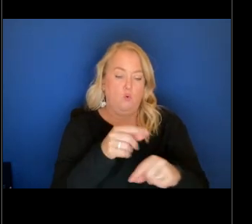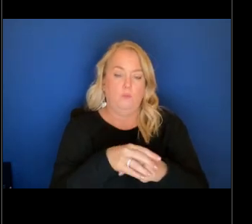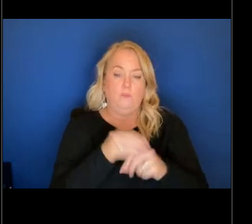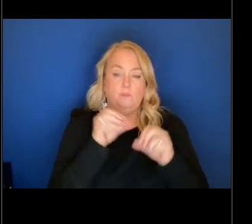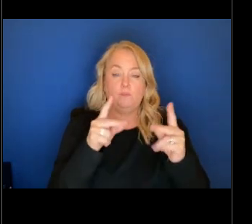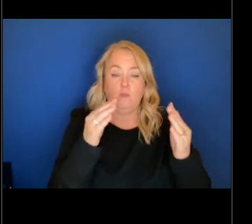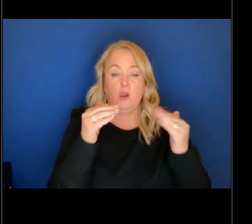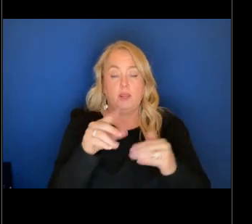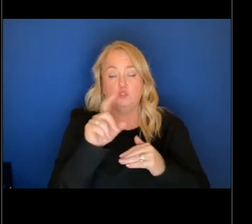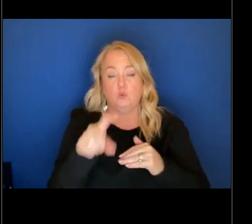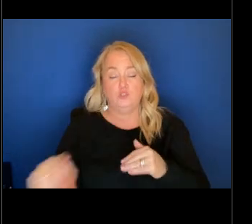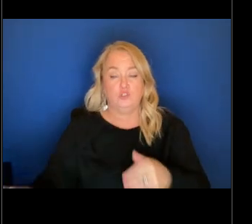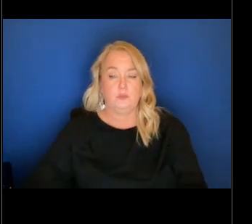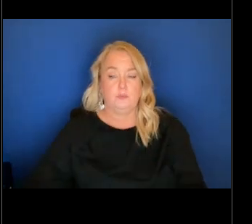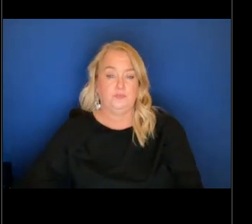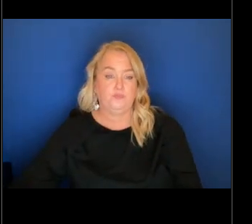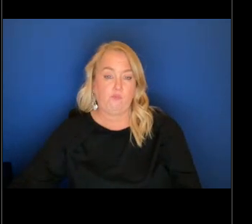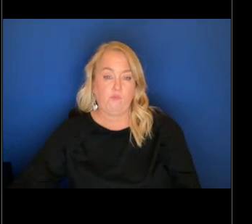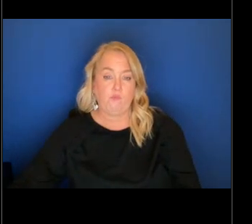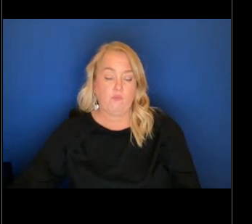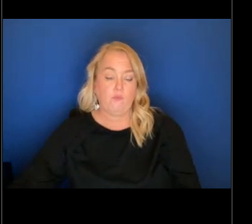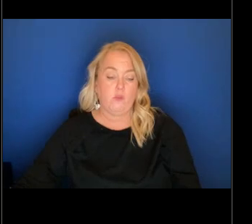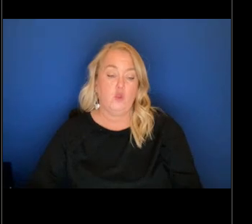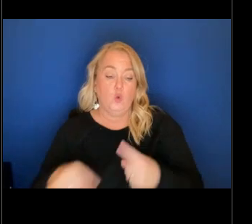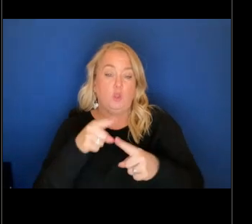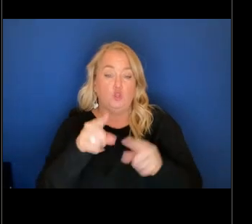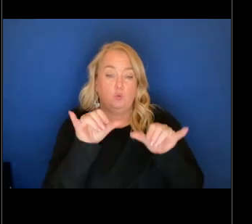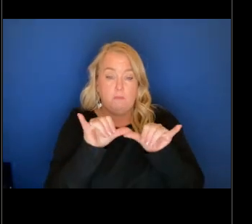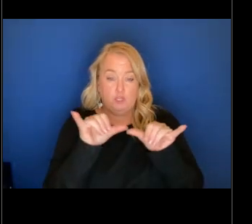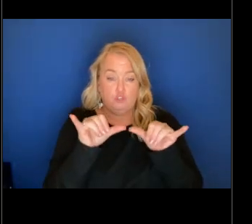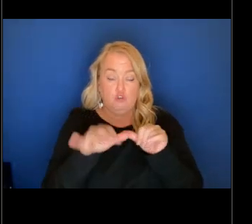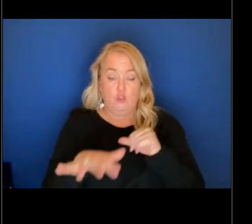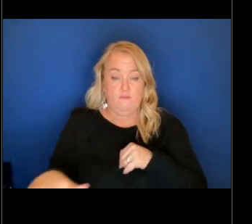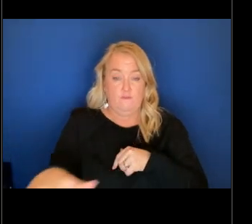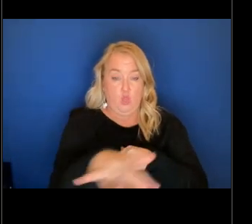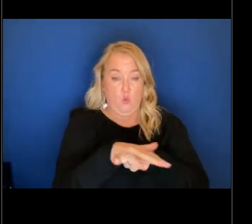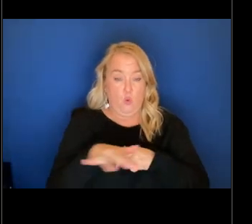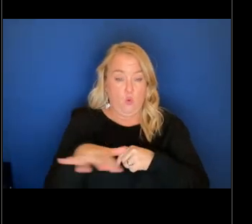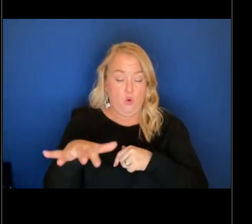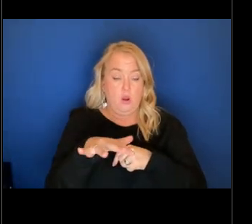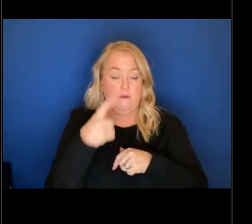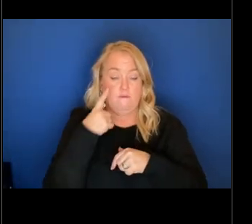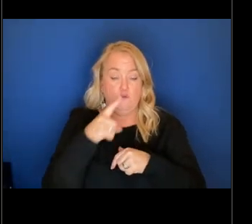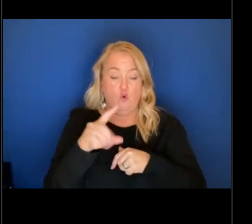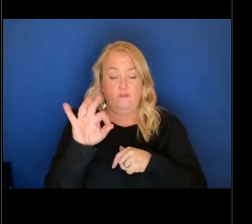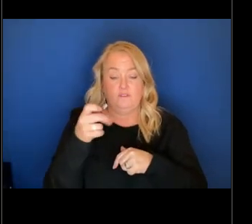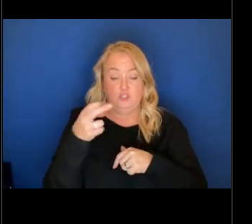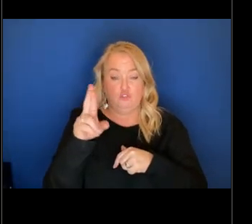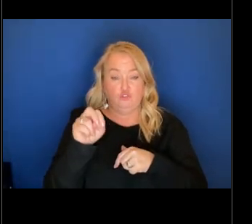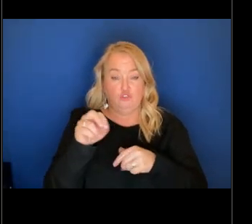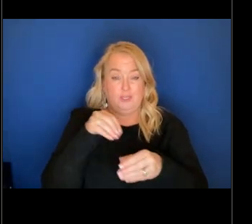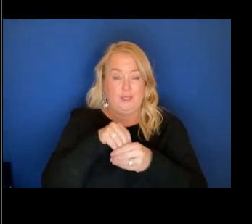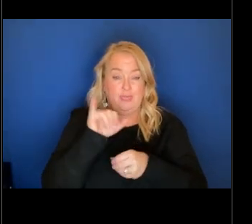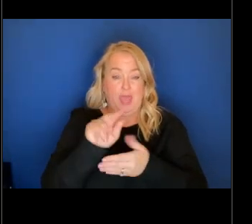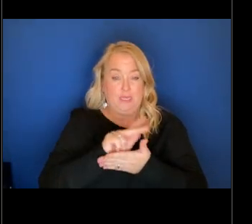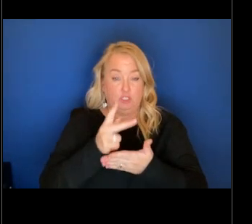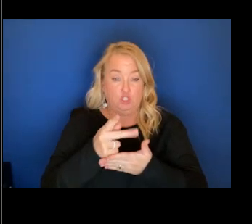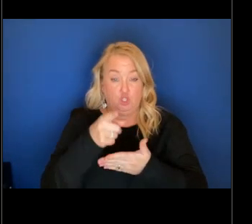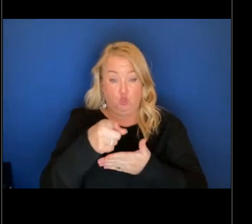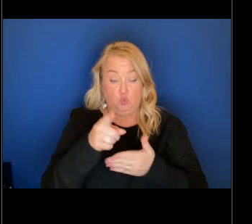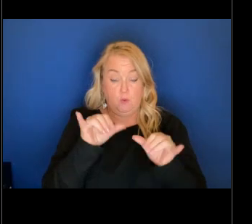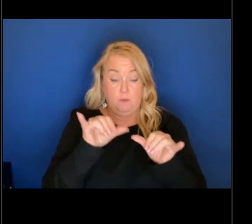When you measure the required clear floor space at a fixture in a kitchen, do you measure